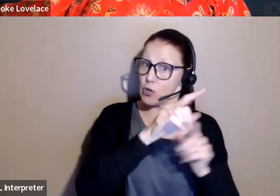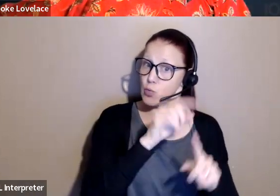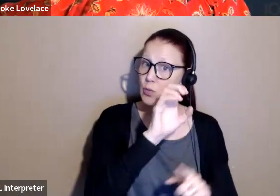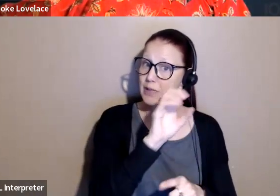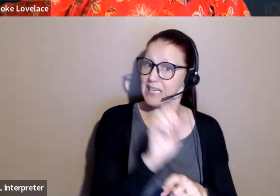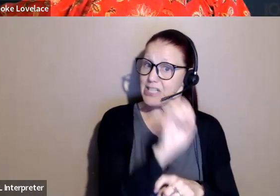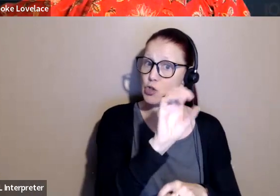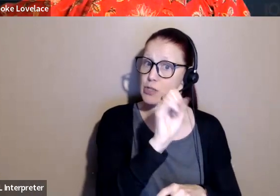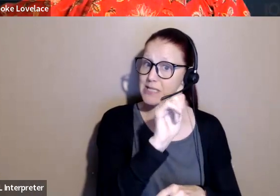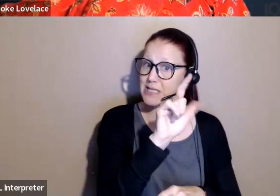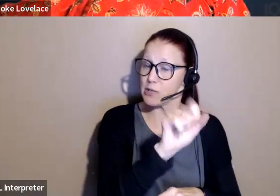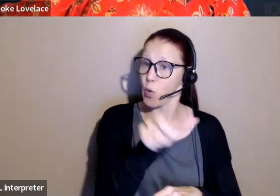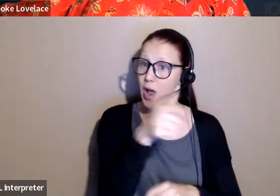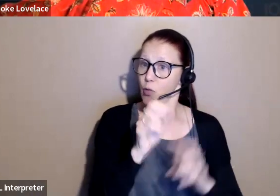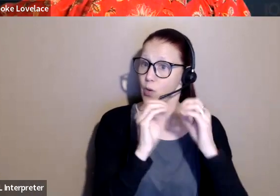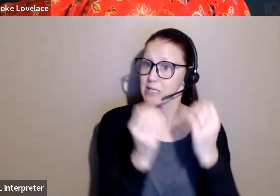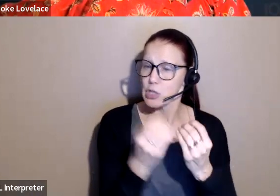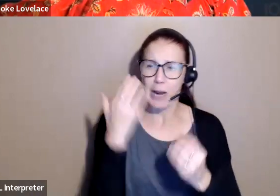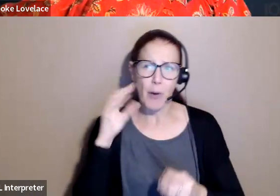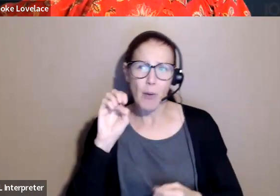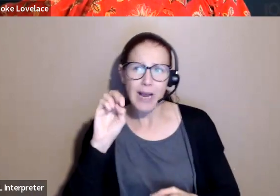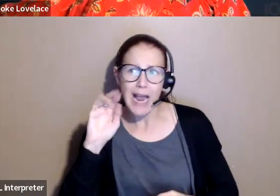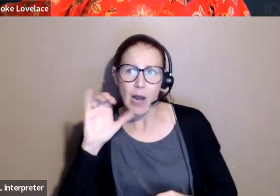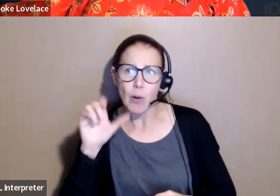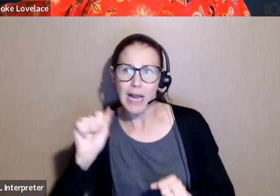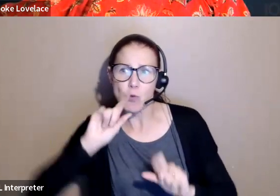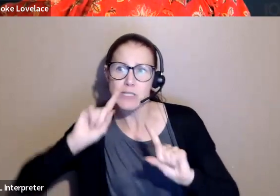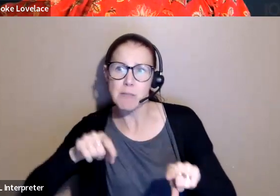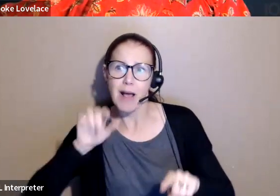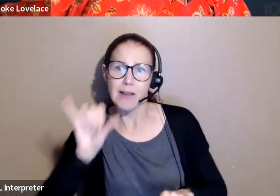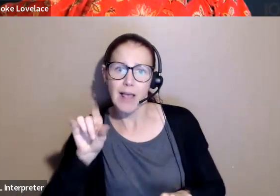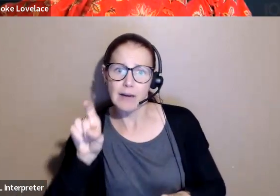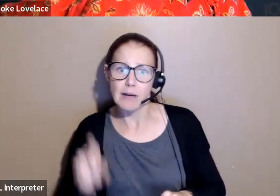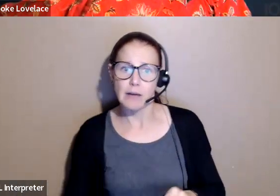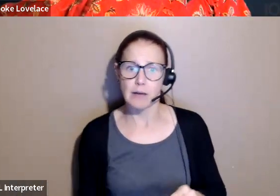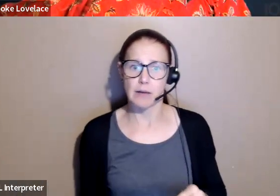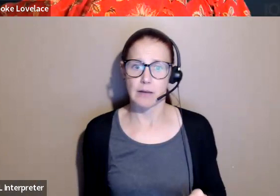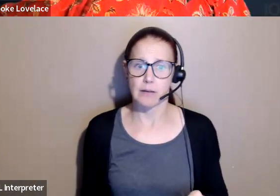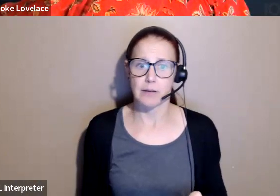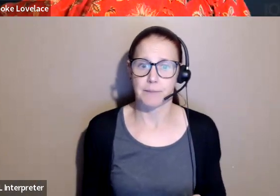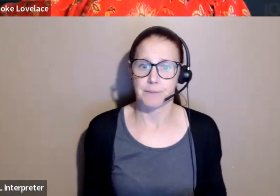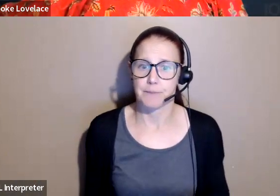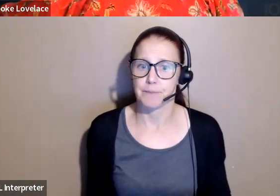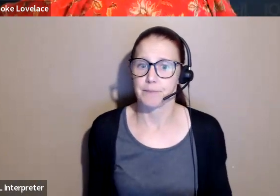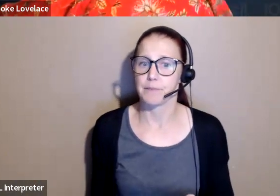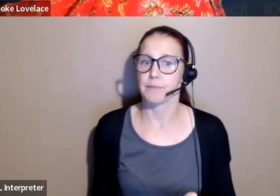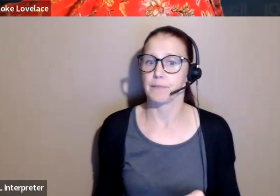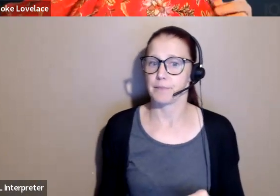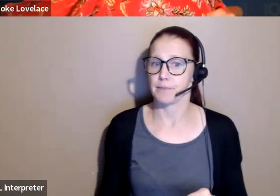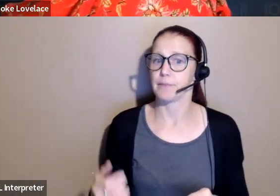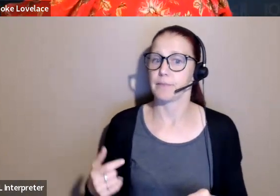other organizations. I don't know if Eric or somebody else could respond to that, or well, I could just